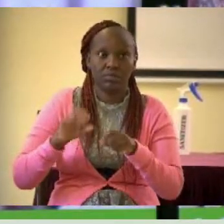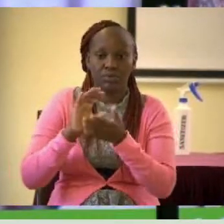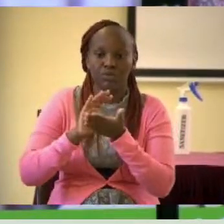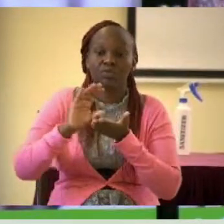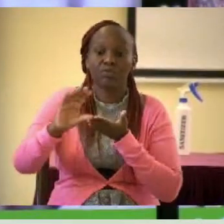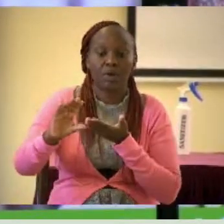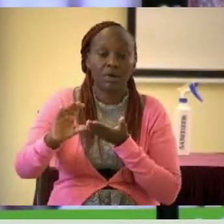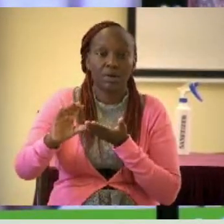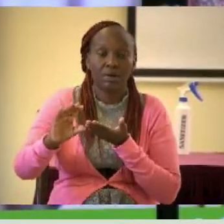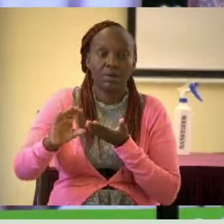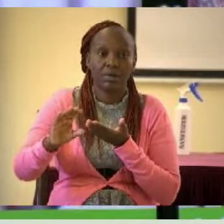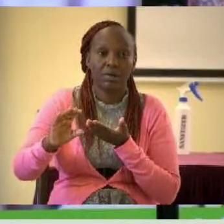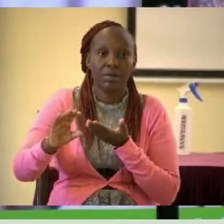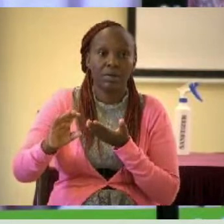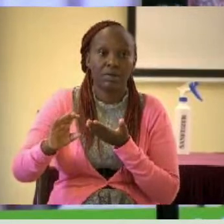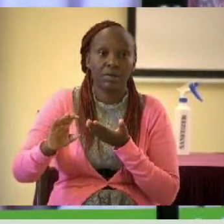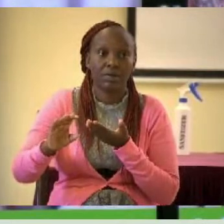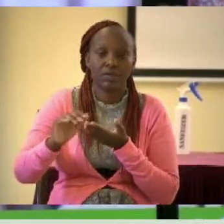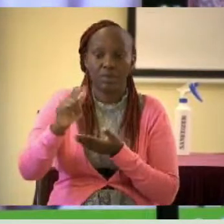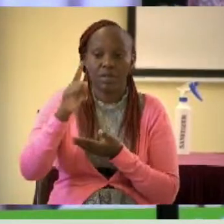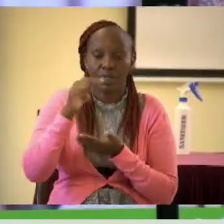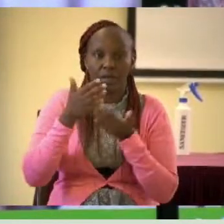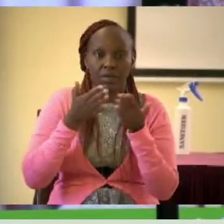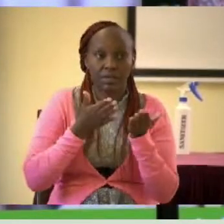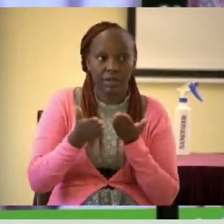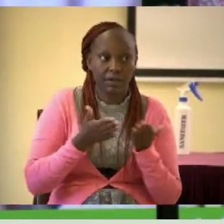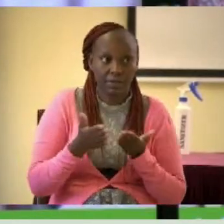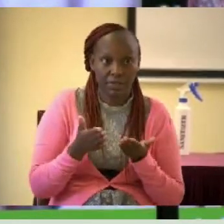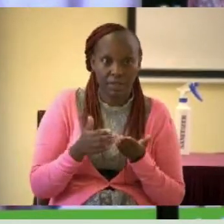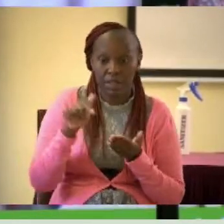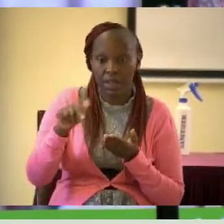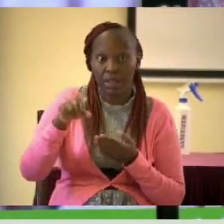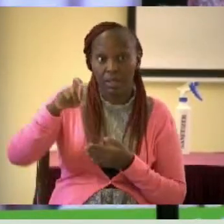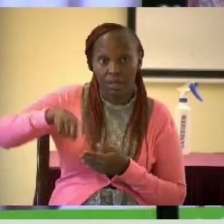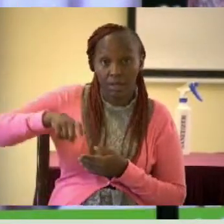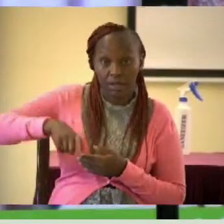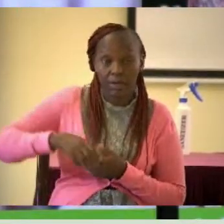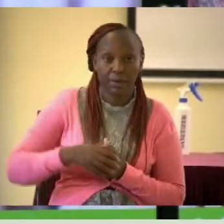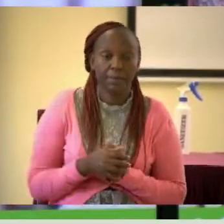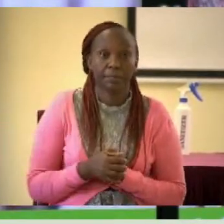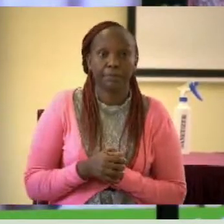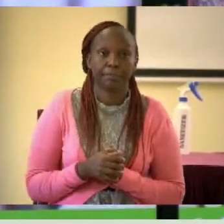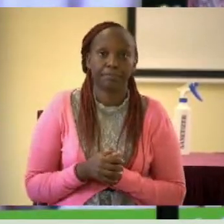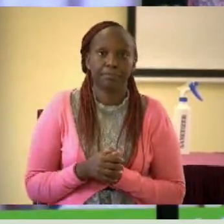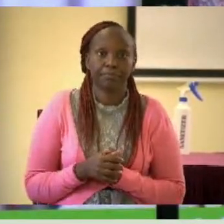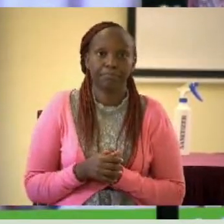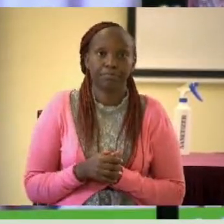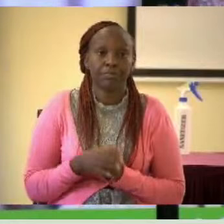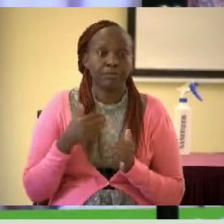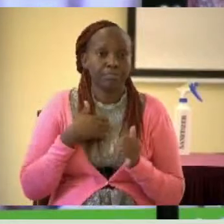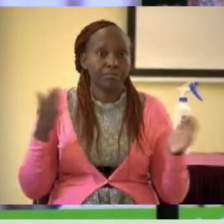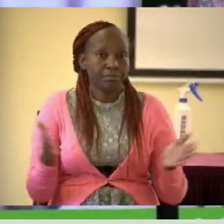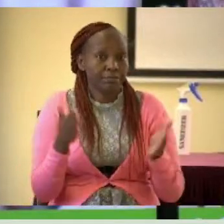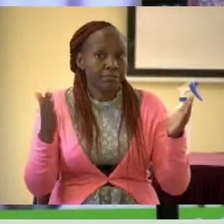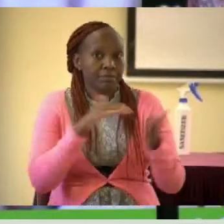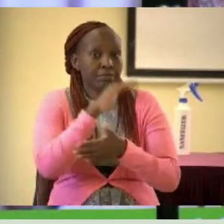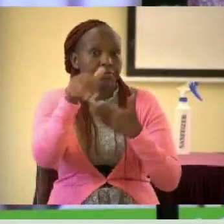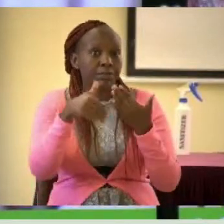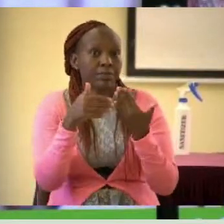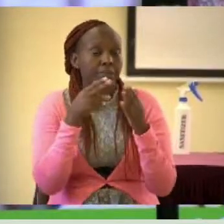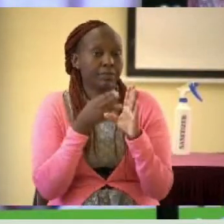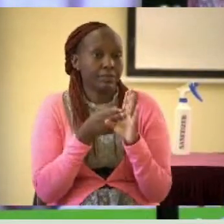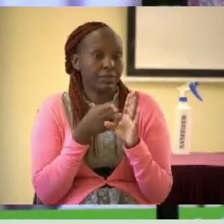fund for the legal services that they may need. So I urge all